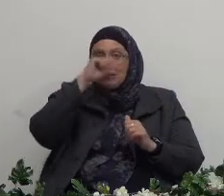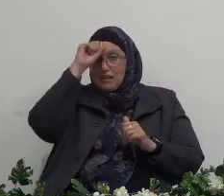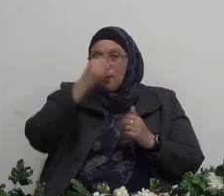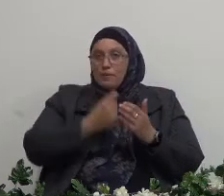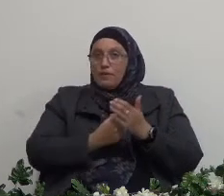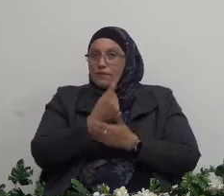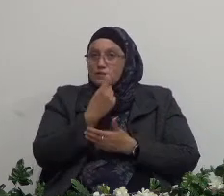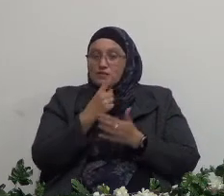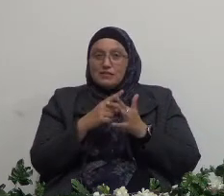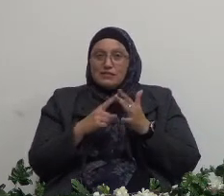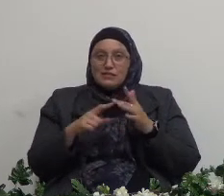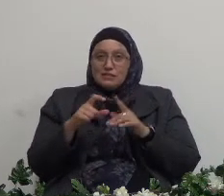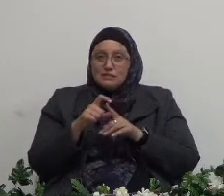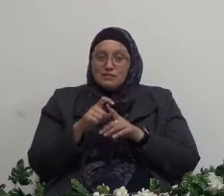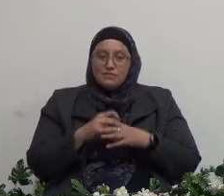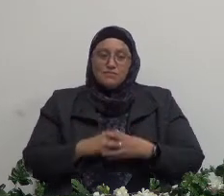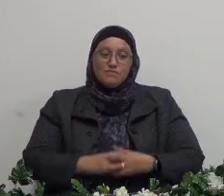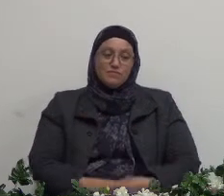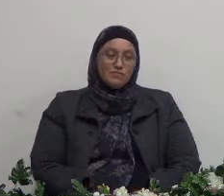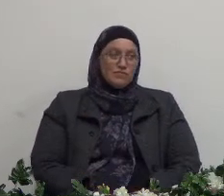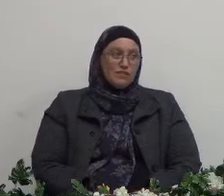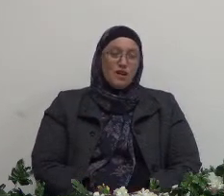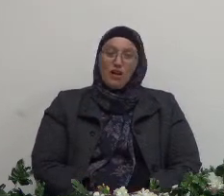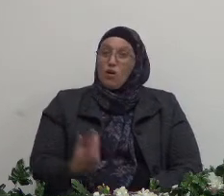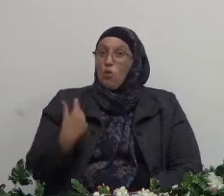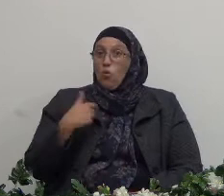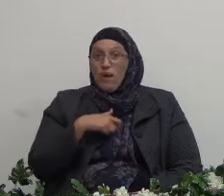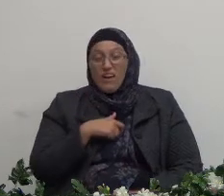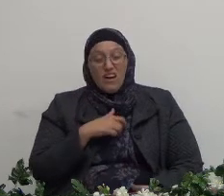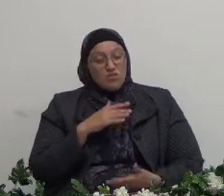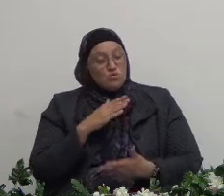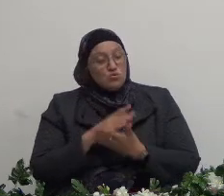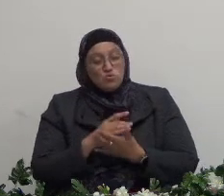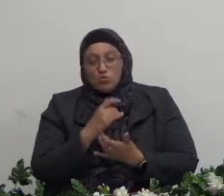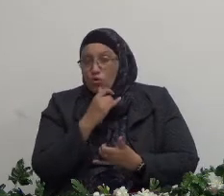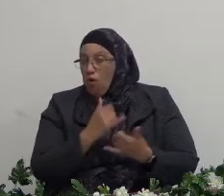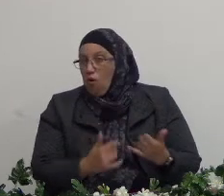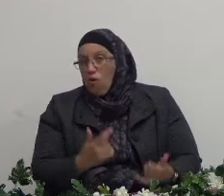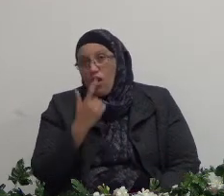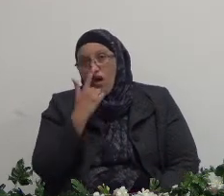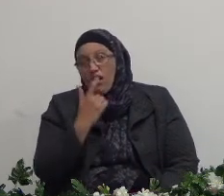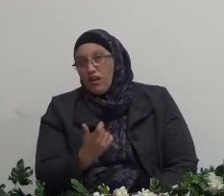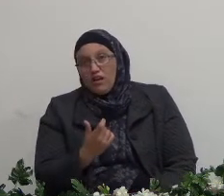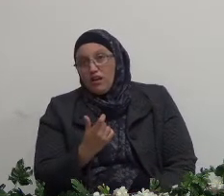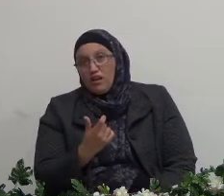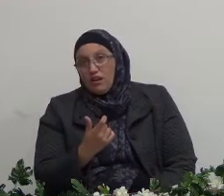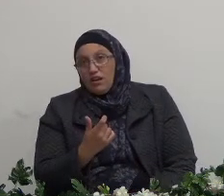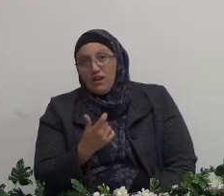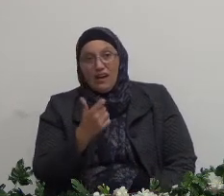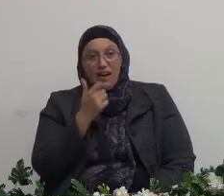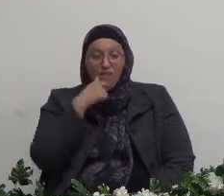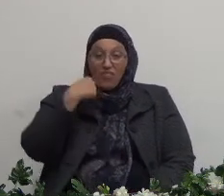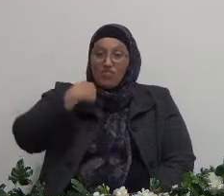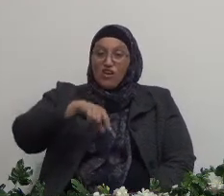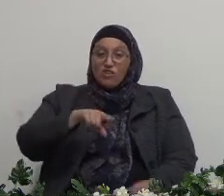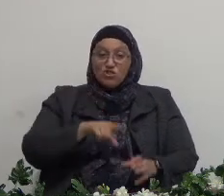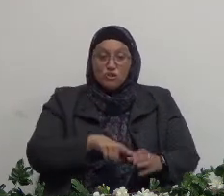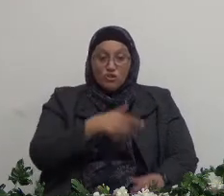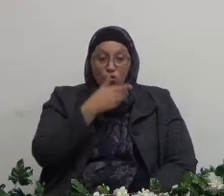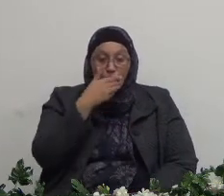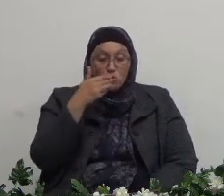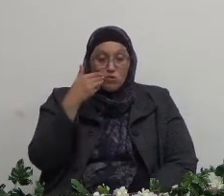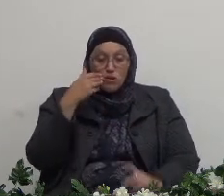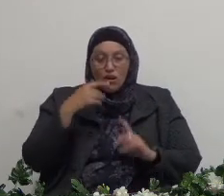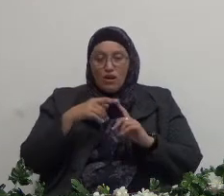fortunate are the ones that get this opportunity again next year. How often does a year pass? A new Ramadan comes in and we start counting the ones